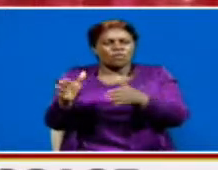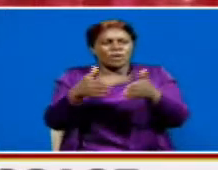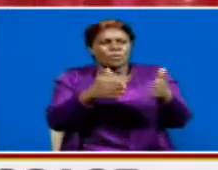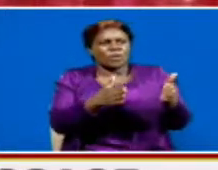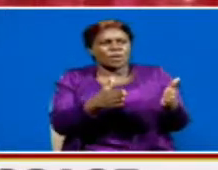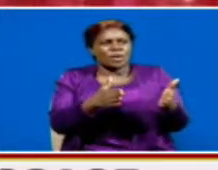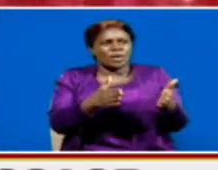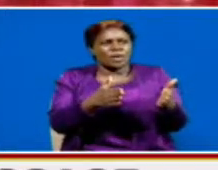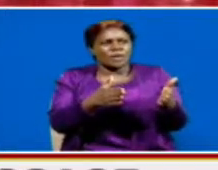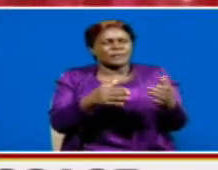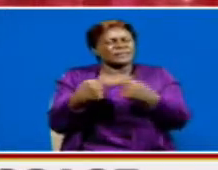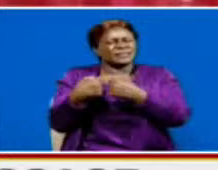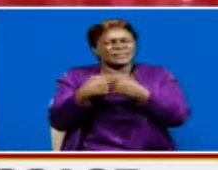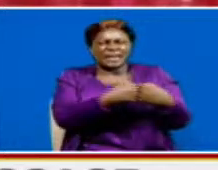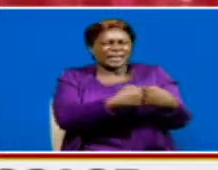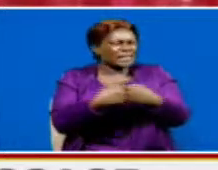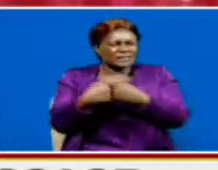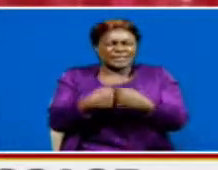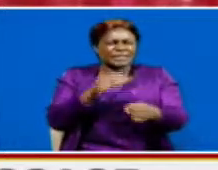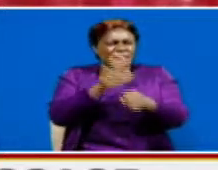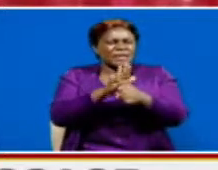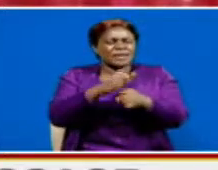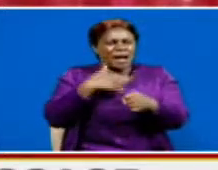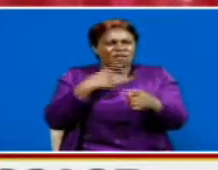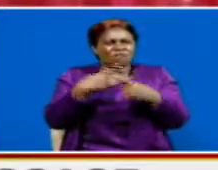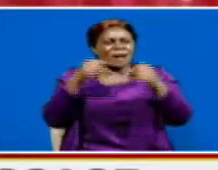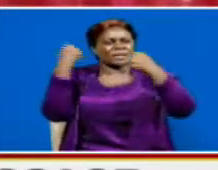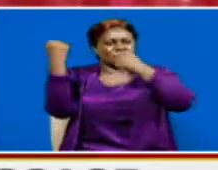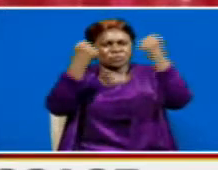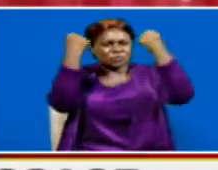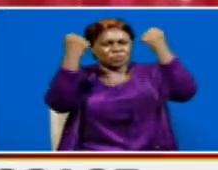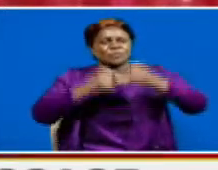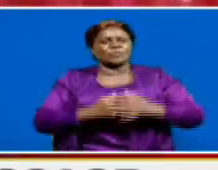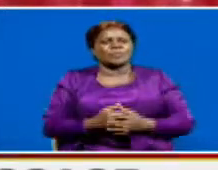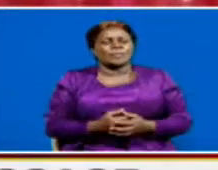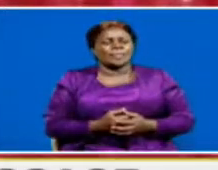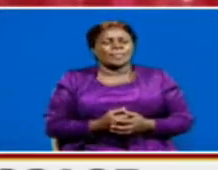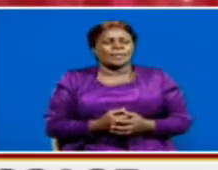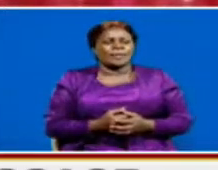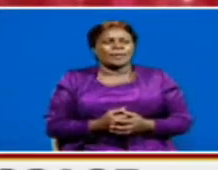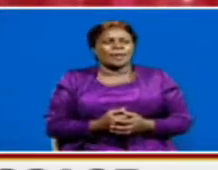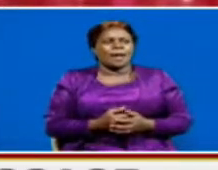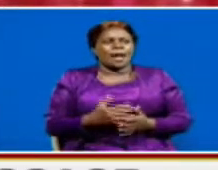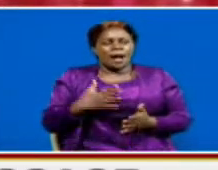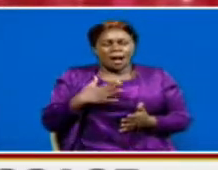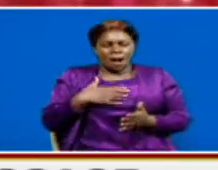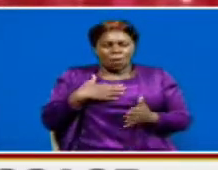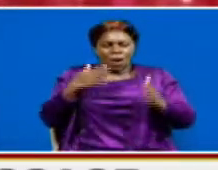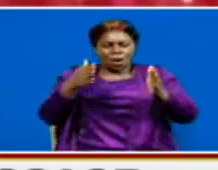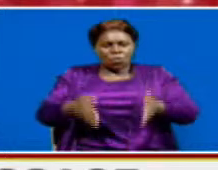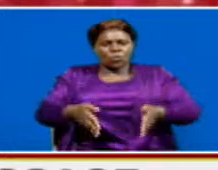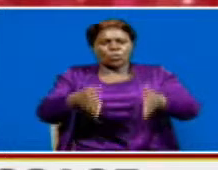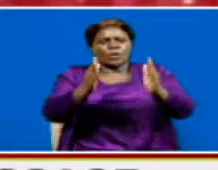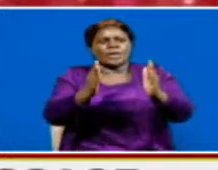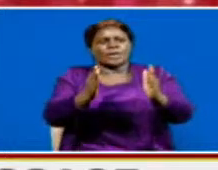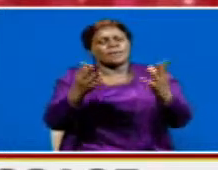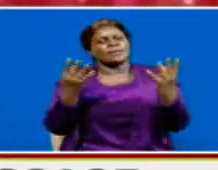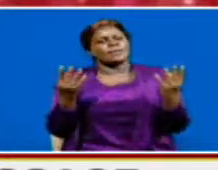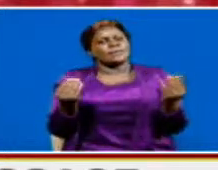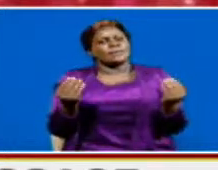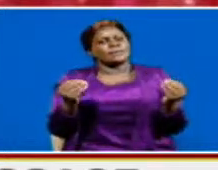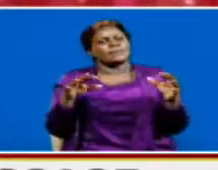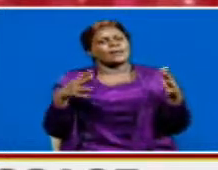amid enormous challenges and significant difficulties. Our path will be